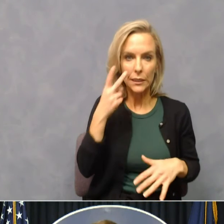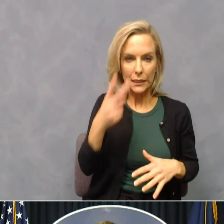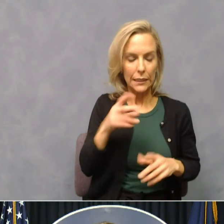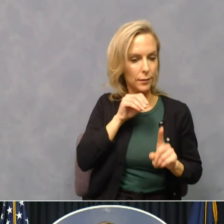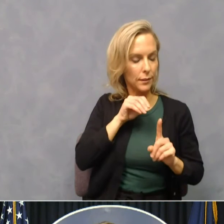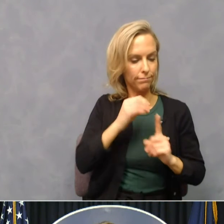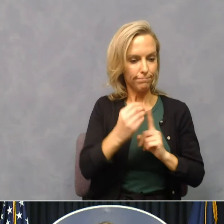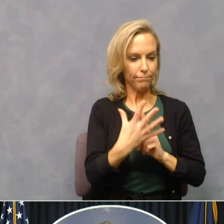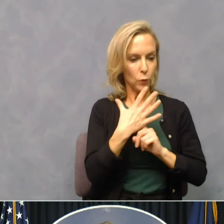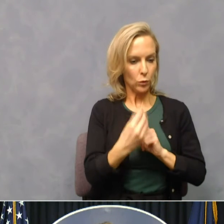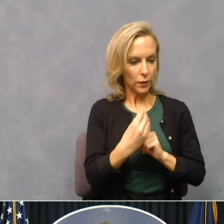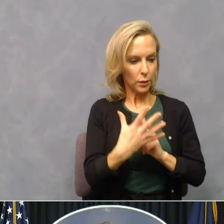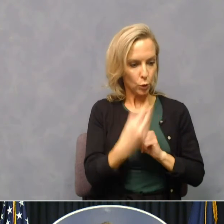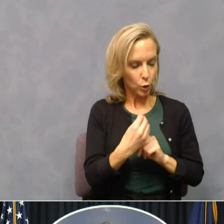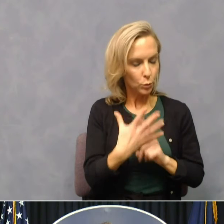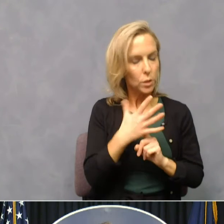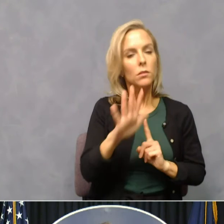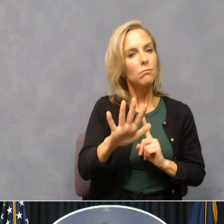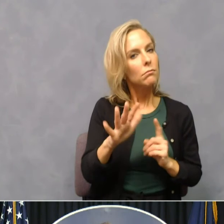got to get them vaccinated.